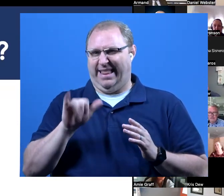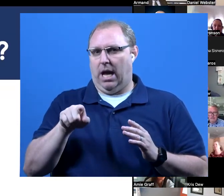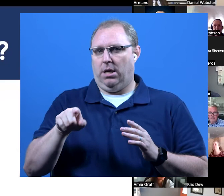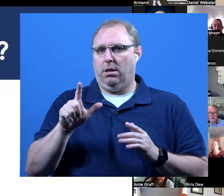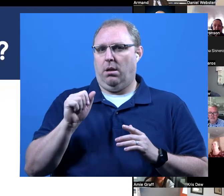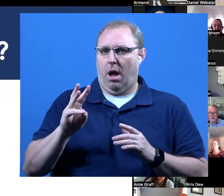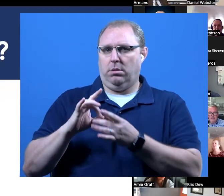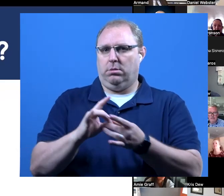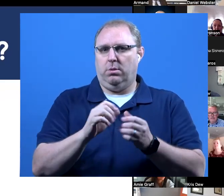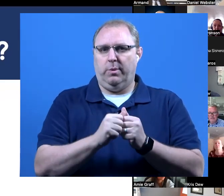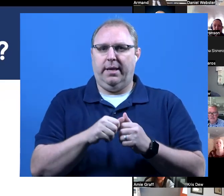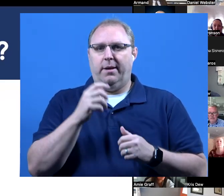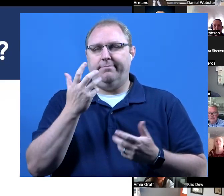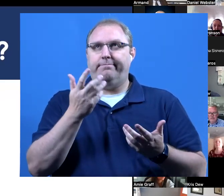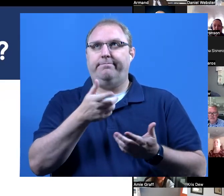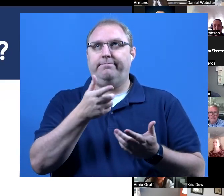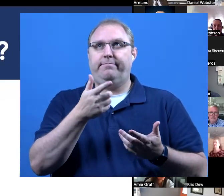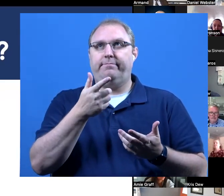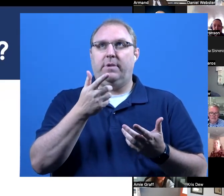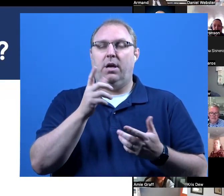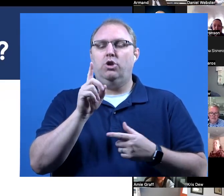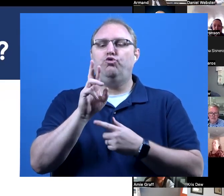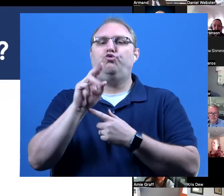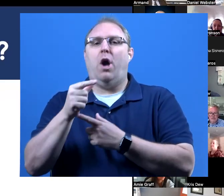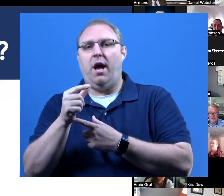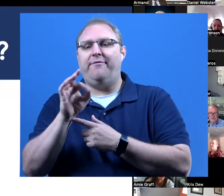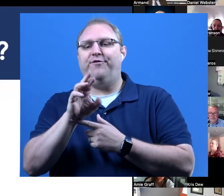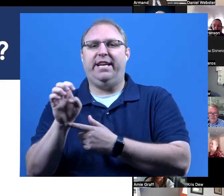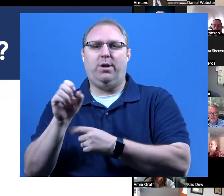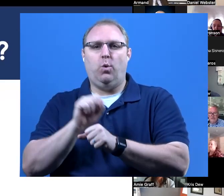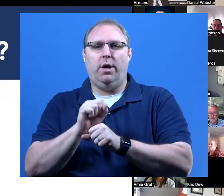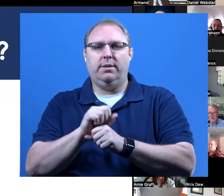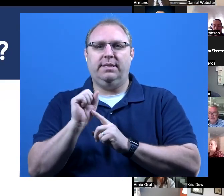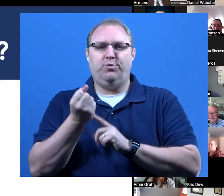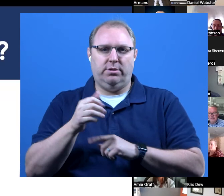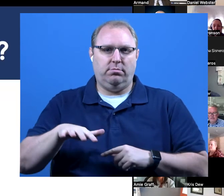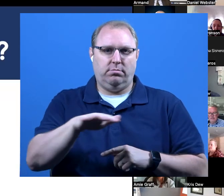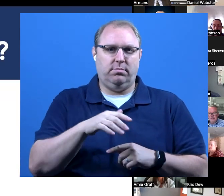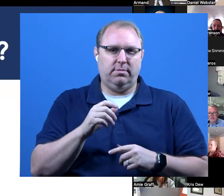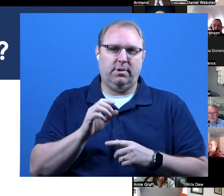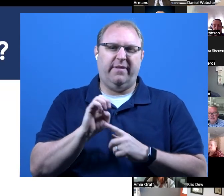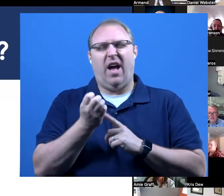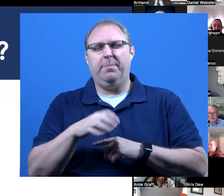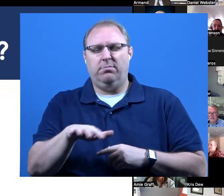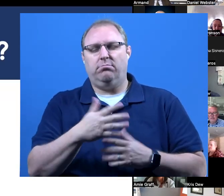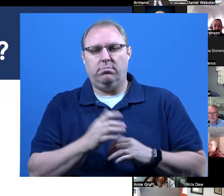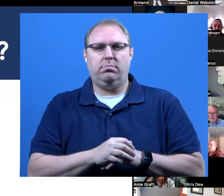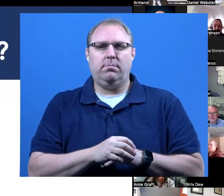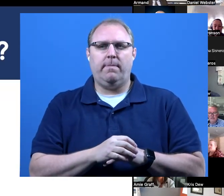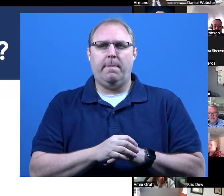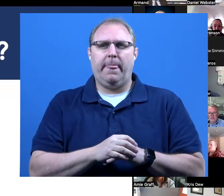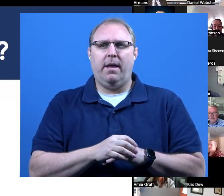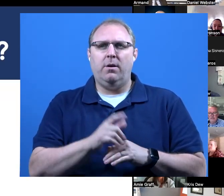and a camera. I tell you, folks, this is a completely different thing. So we appreciate your patience with us on working through this, and